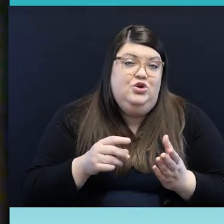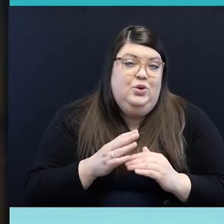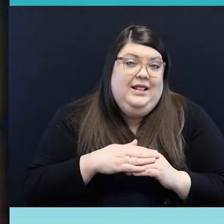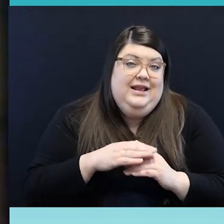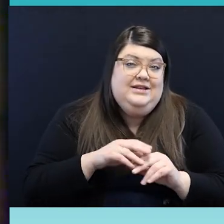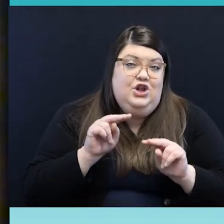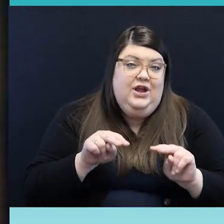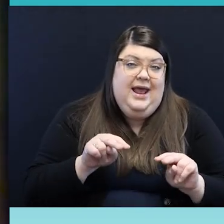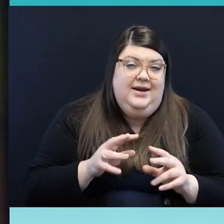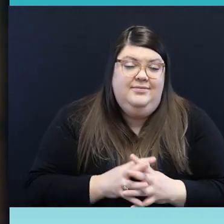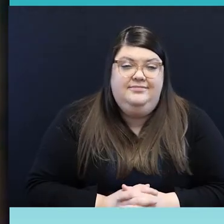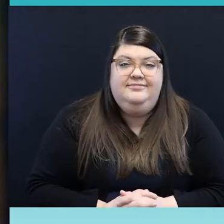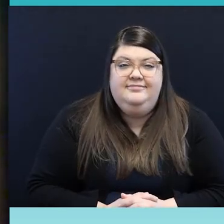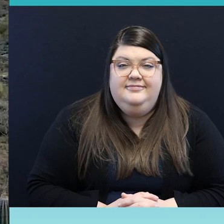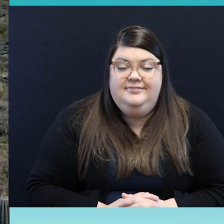it.